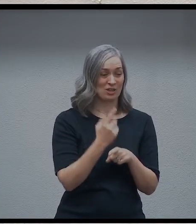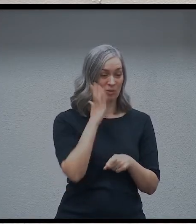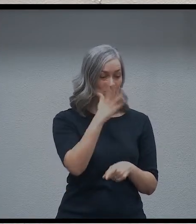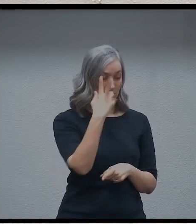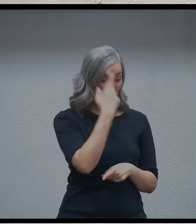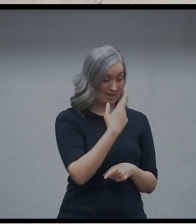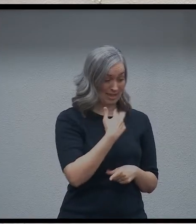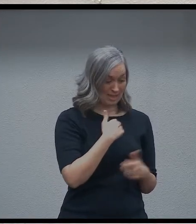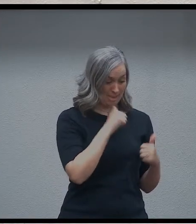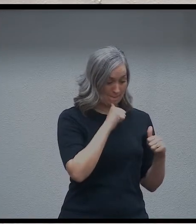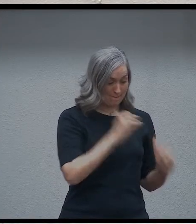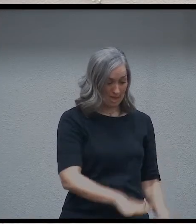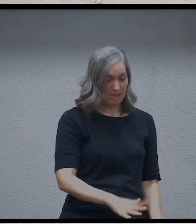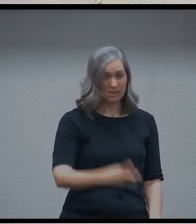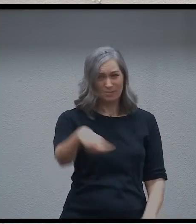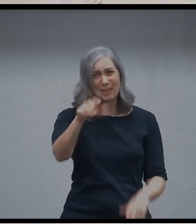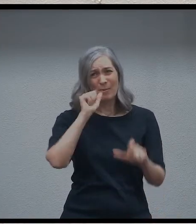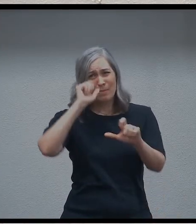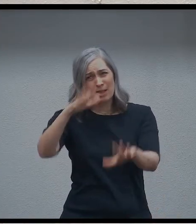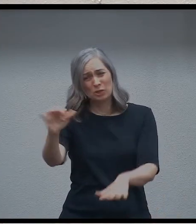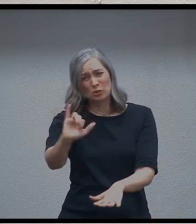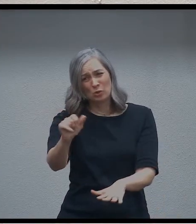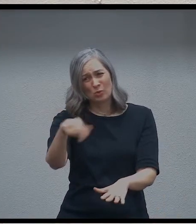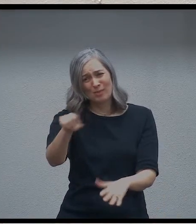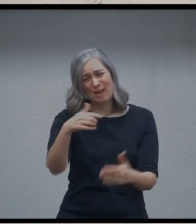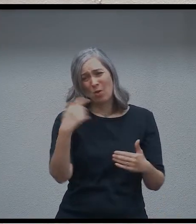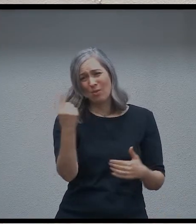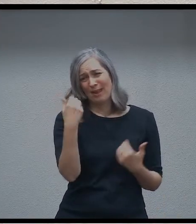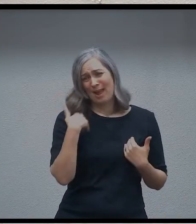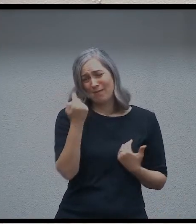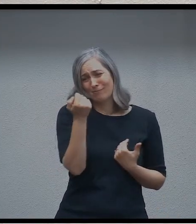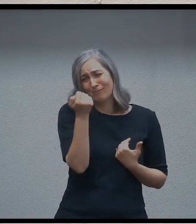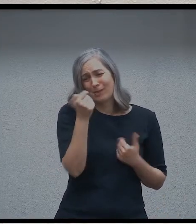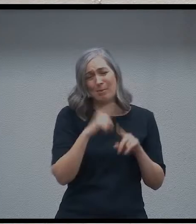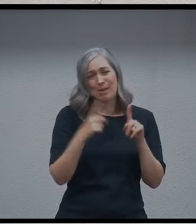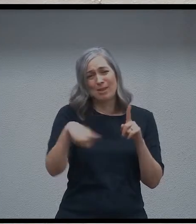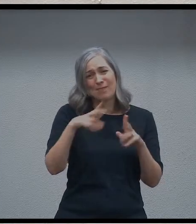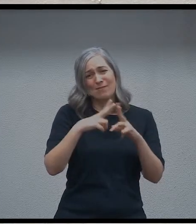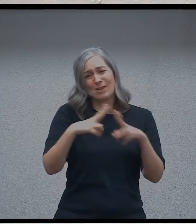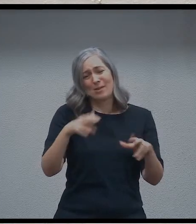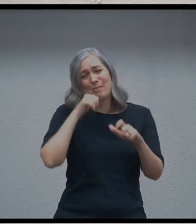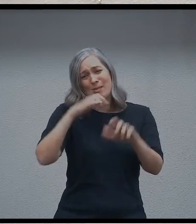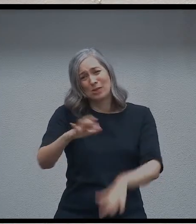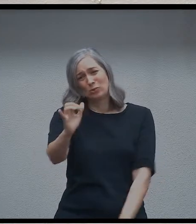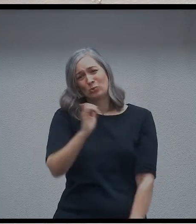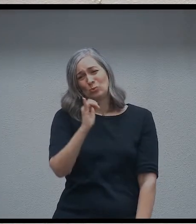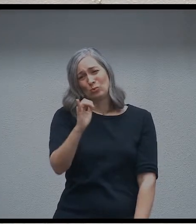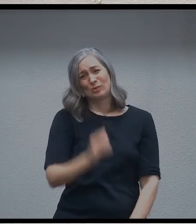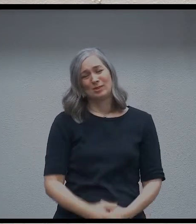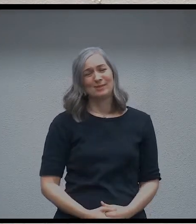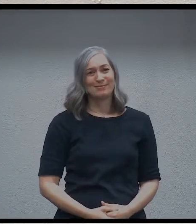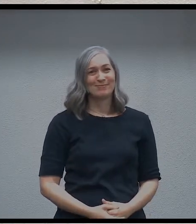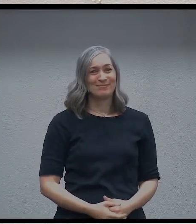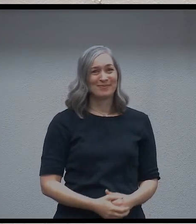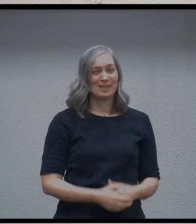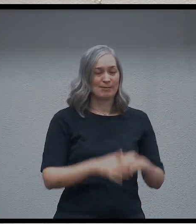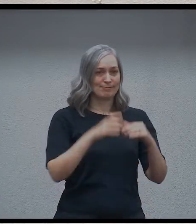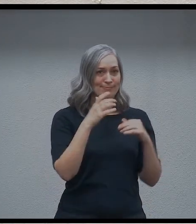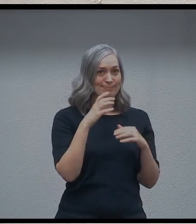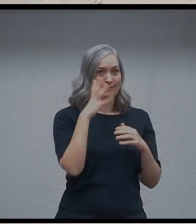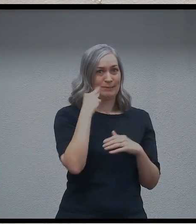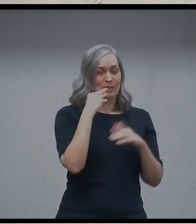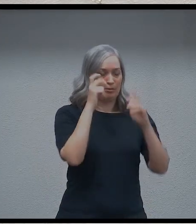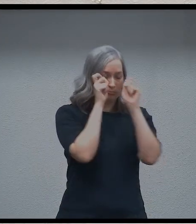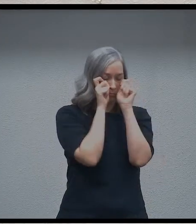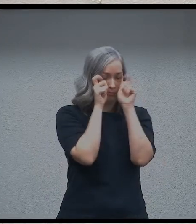wonderfully blessed they are with as little as they have. And it's just a very eye-opening experience. If you ever